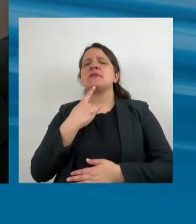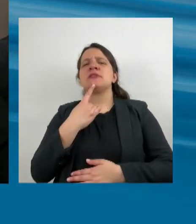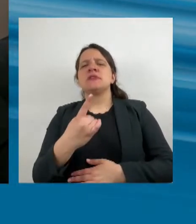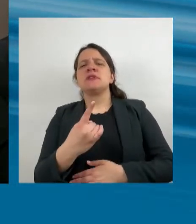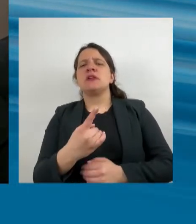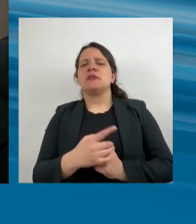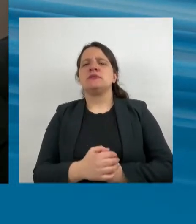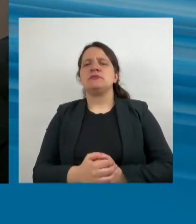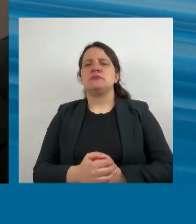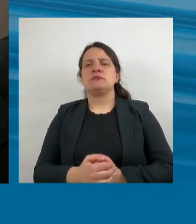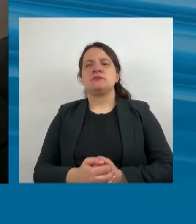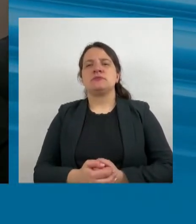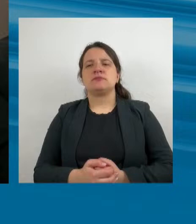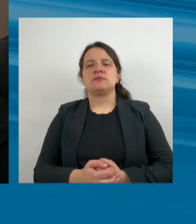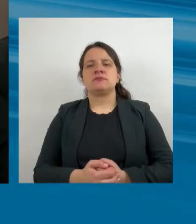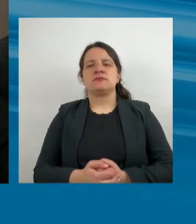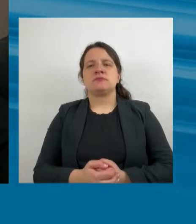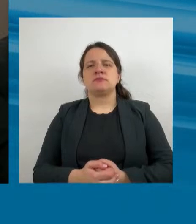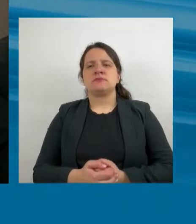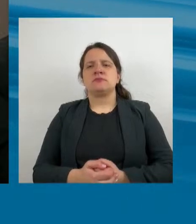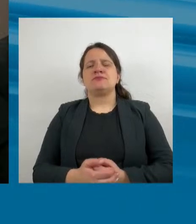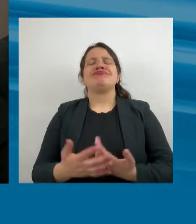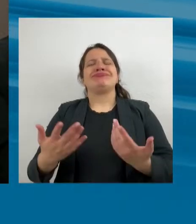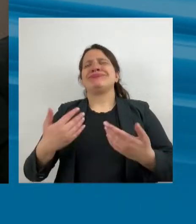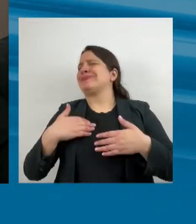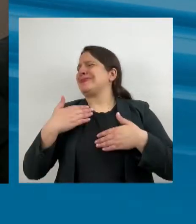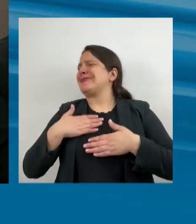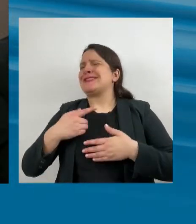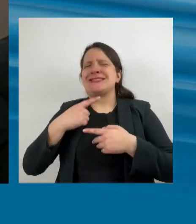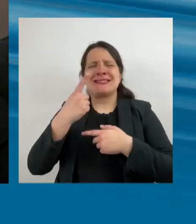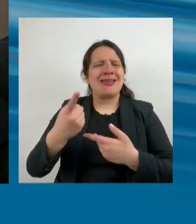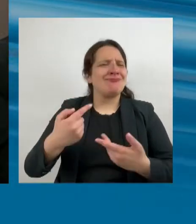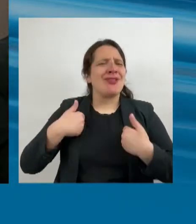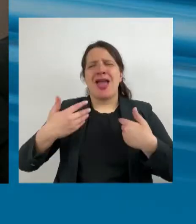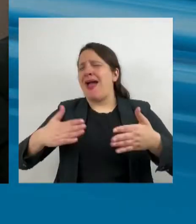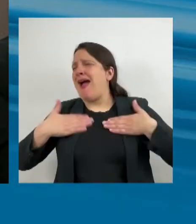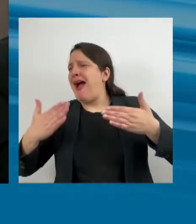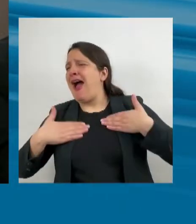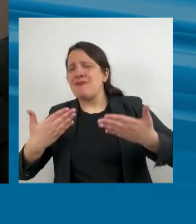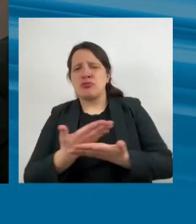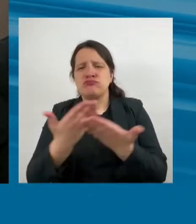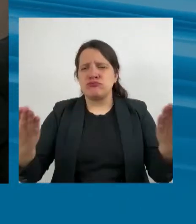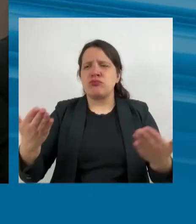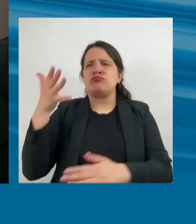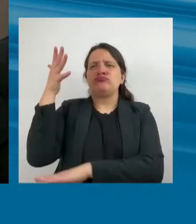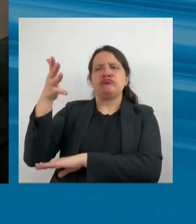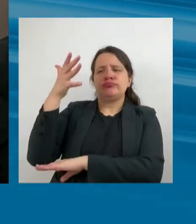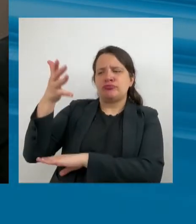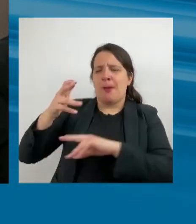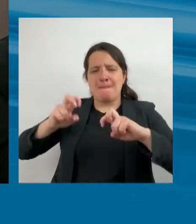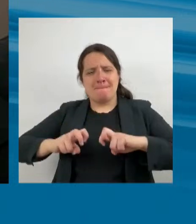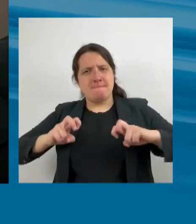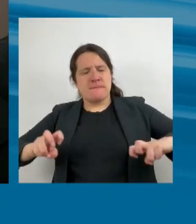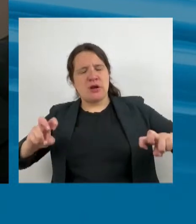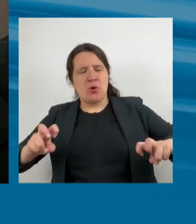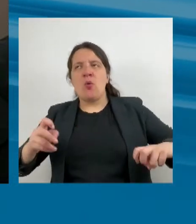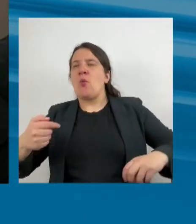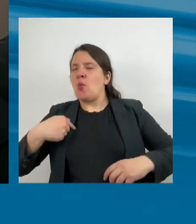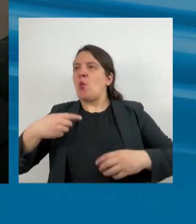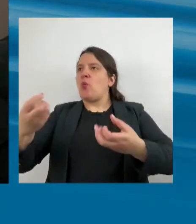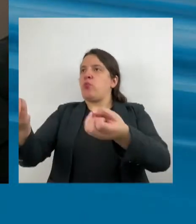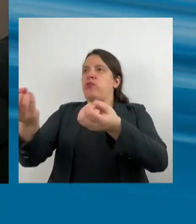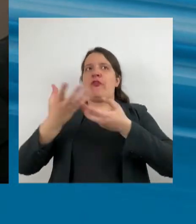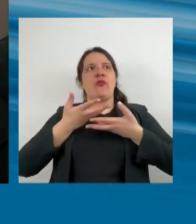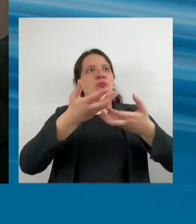cerebral presentations. I believe they illuminated the whole issue of reducing